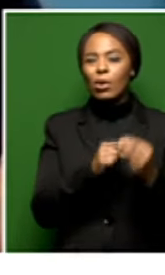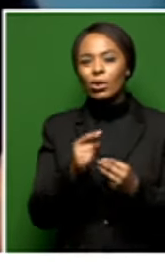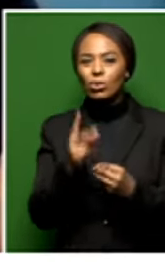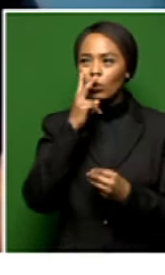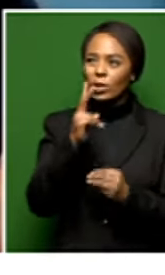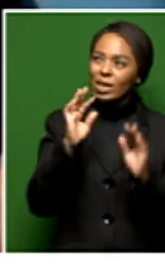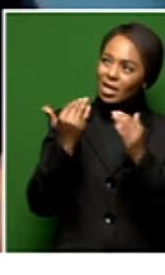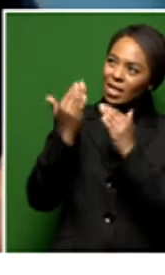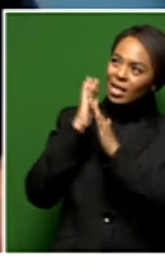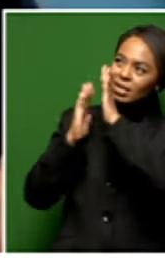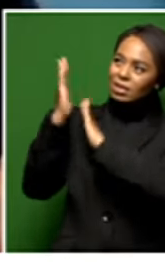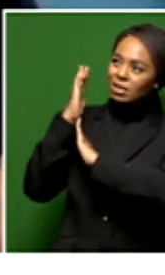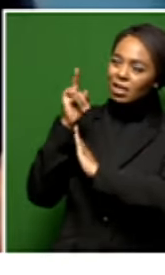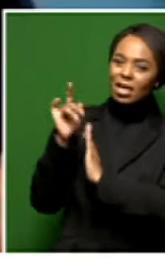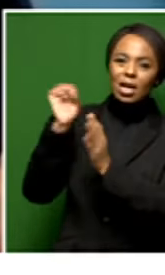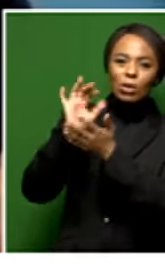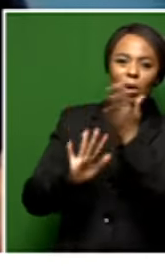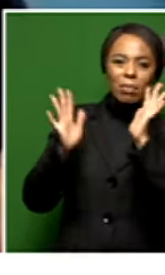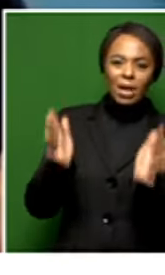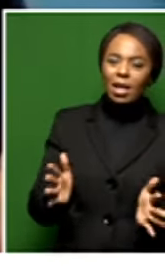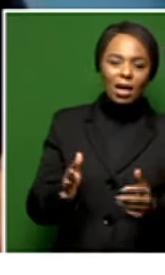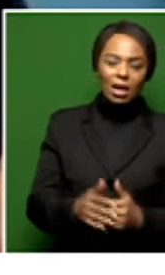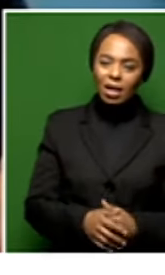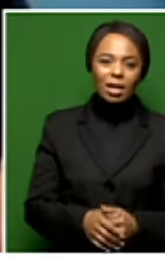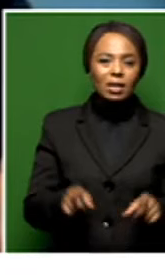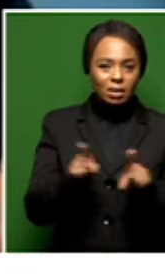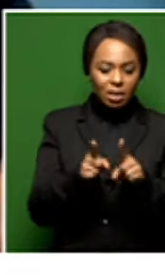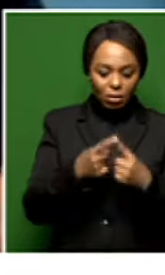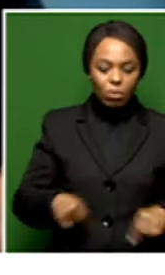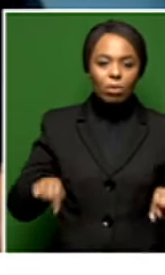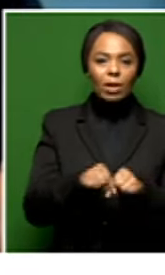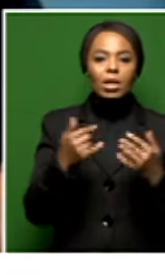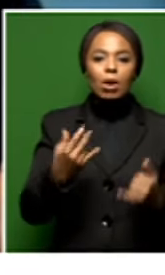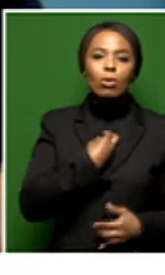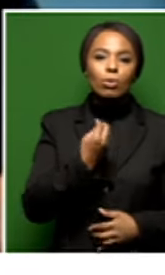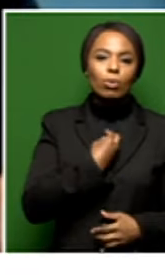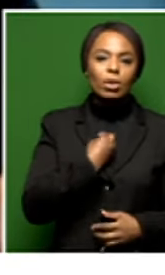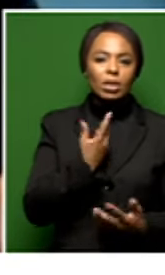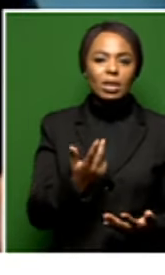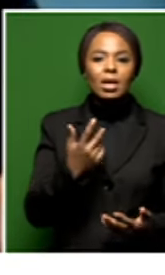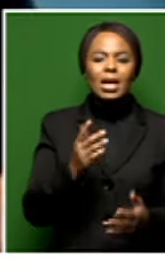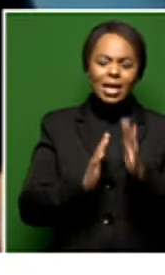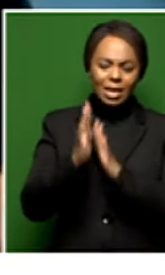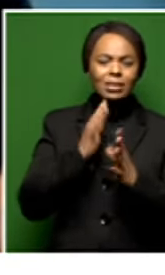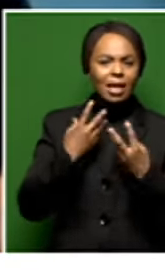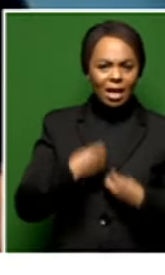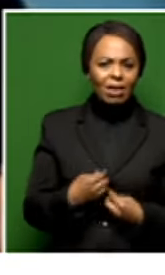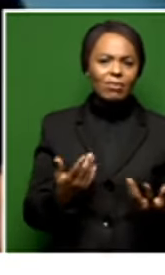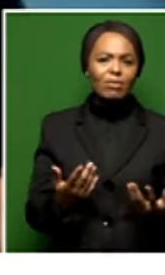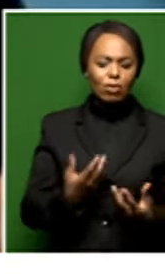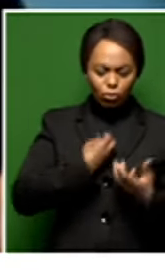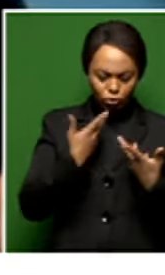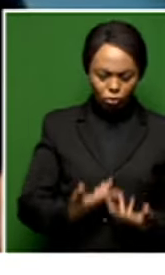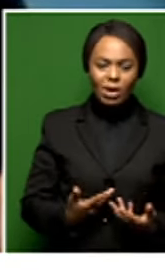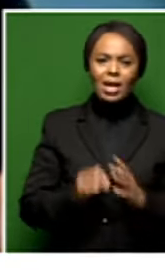and archival things, but we also, like as a youth right now, we also have a history. We also want